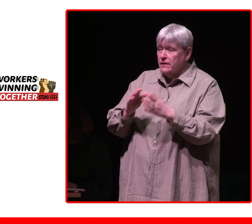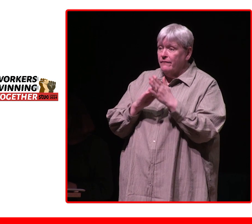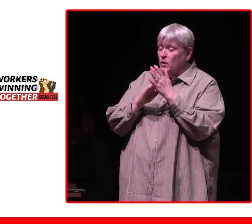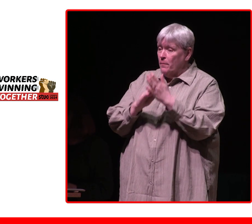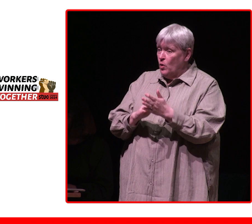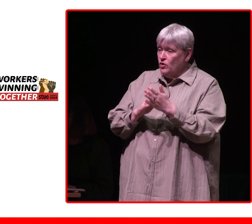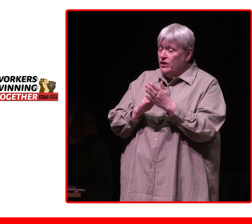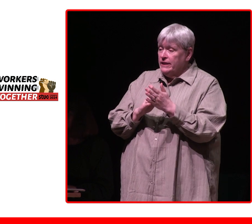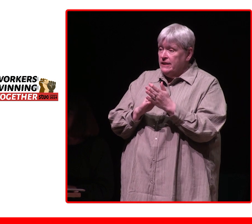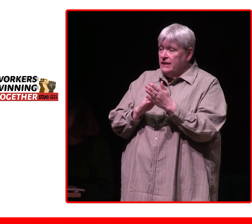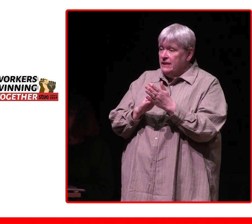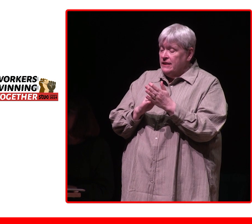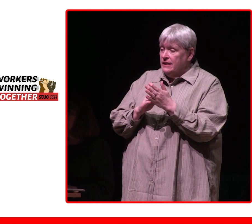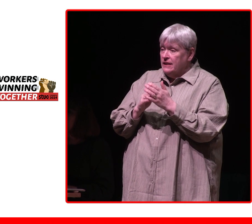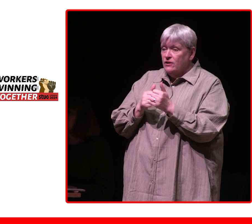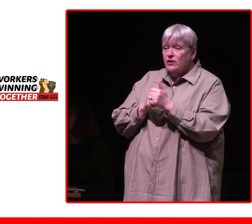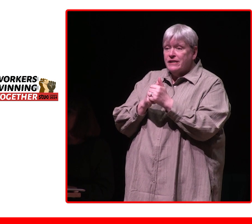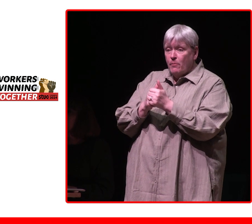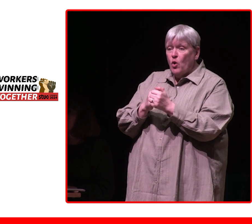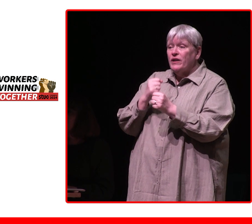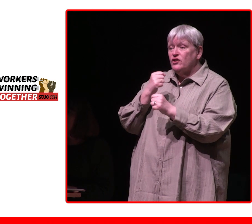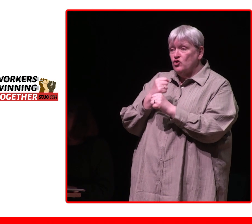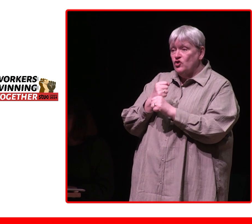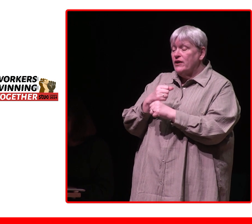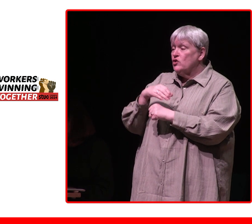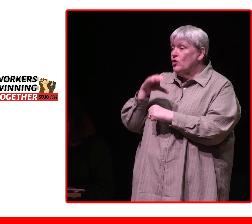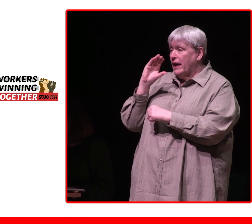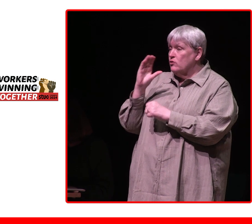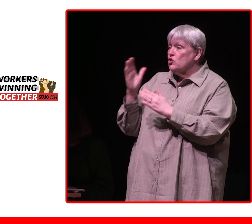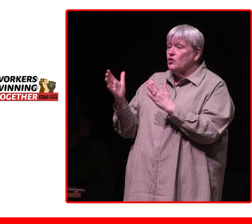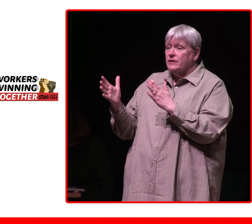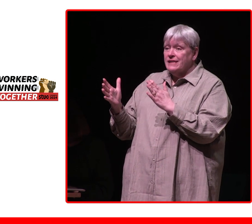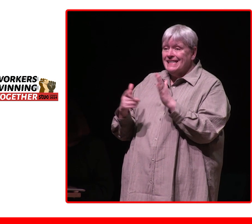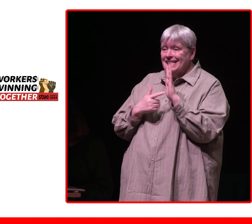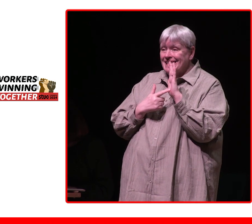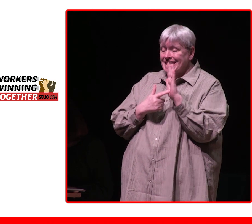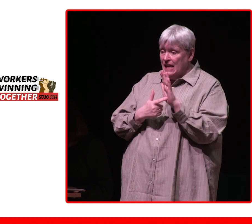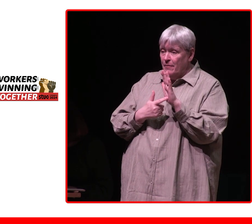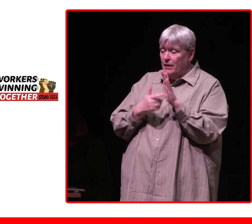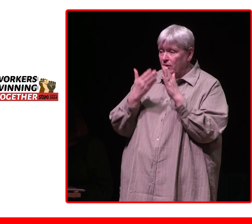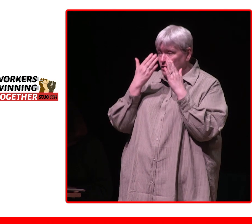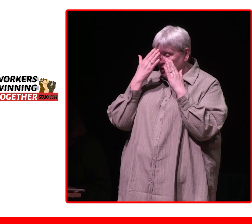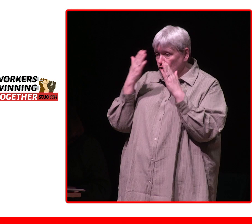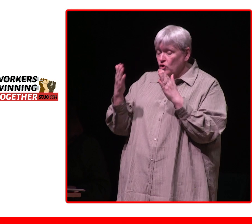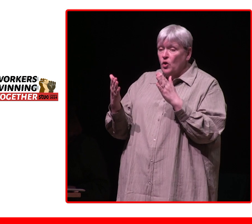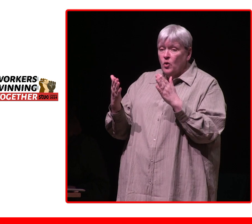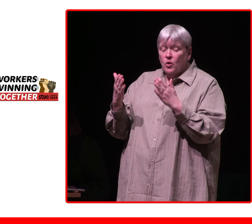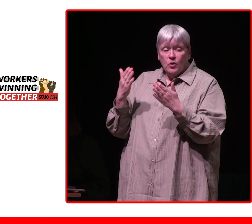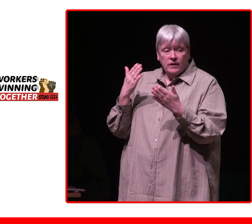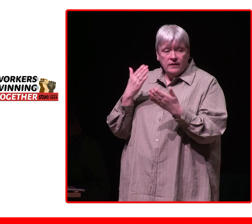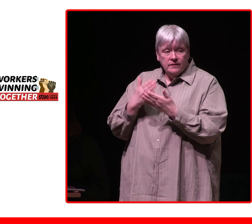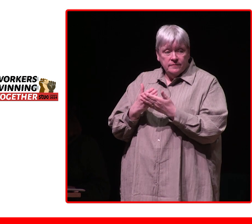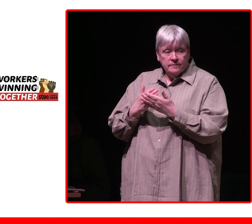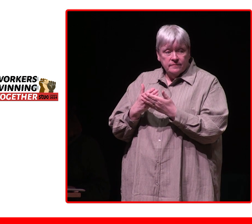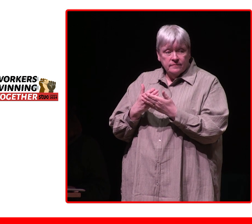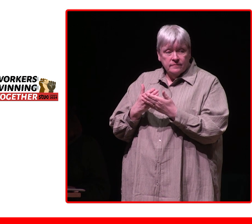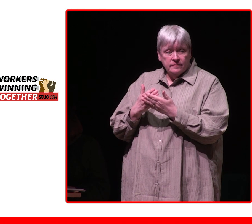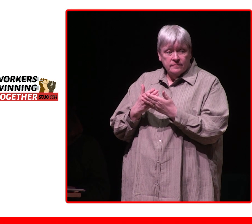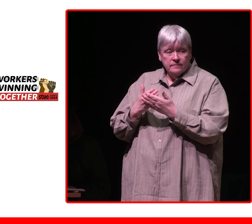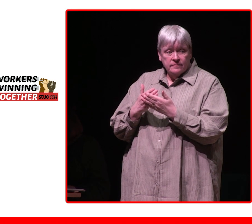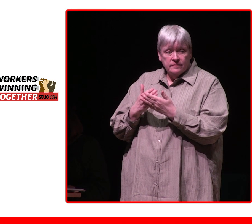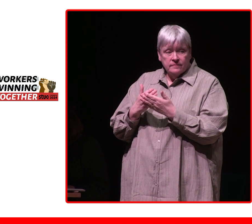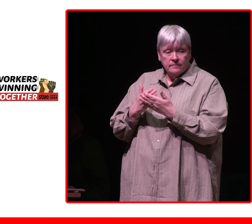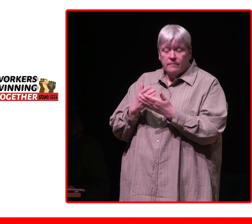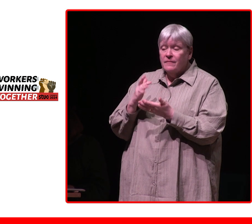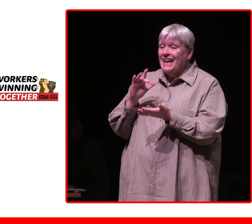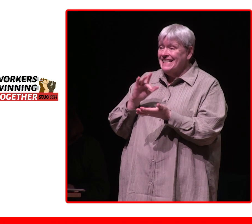our support for the General Council statement to show an unprecedented sense